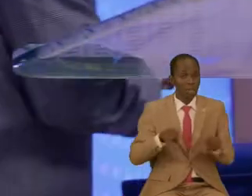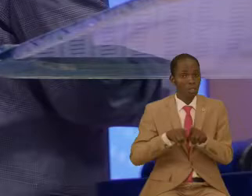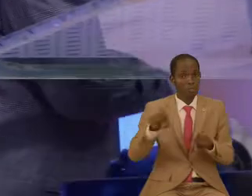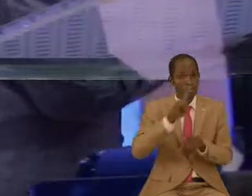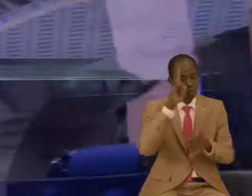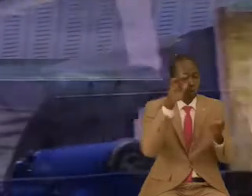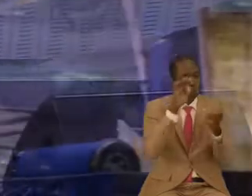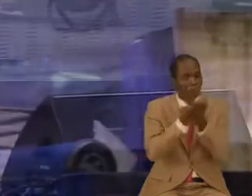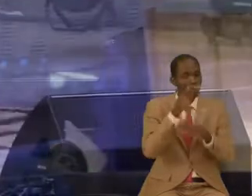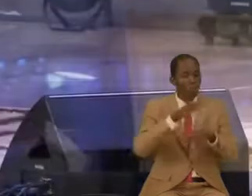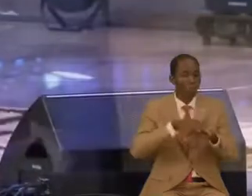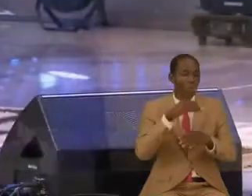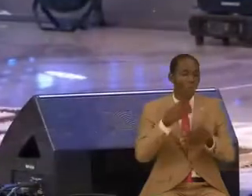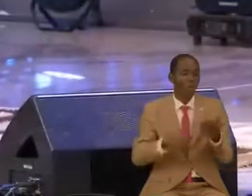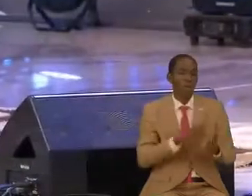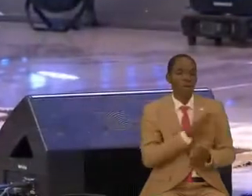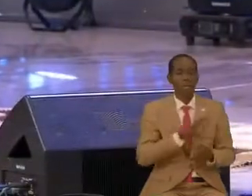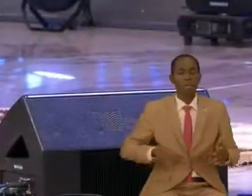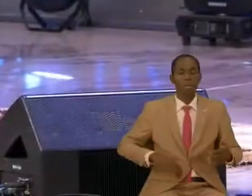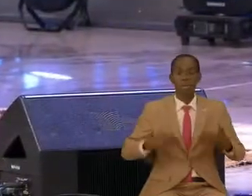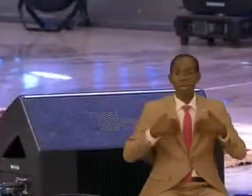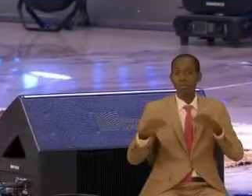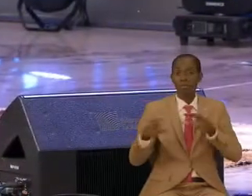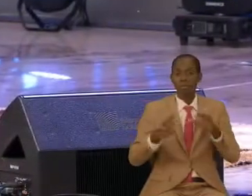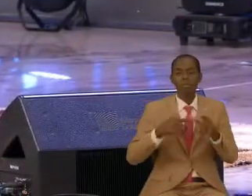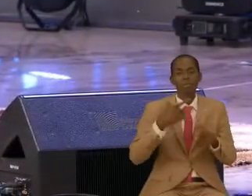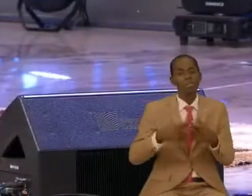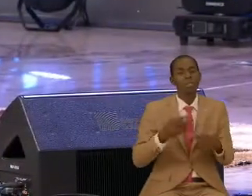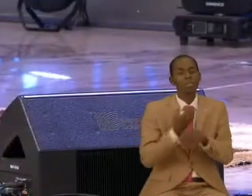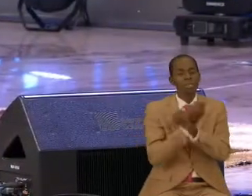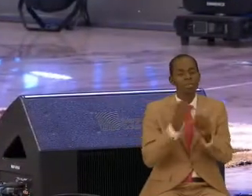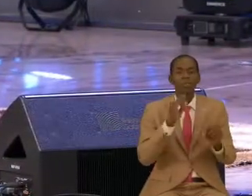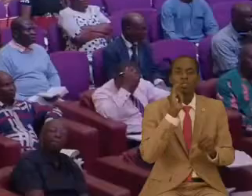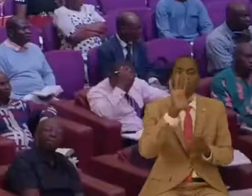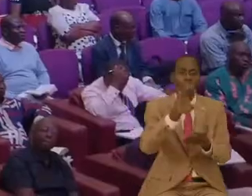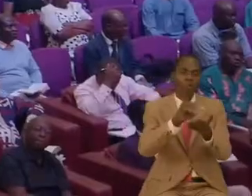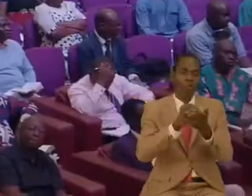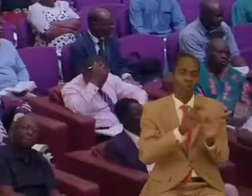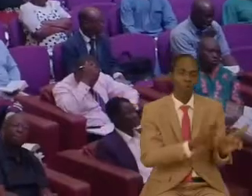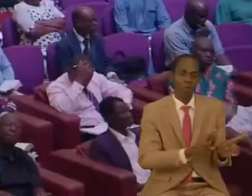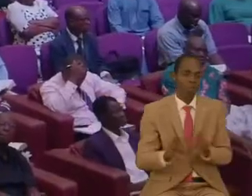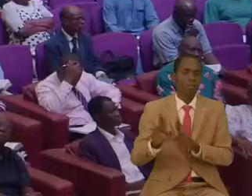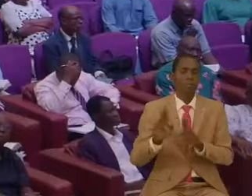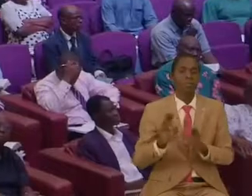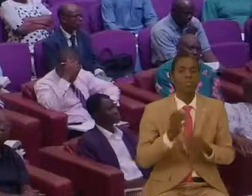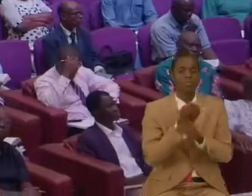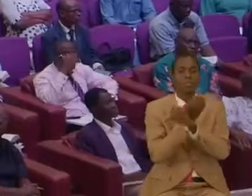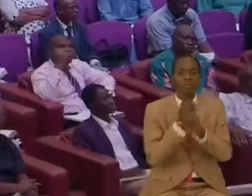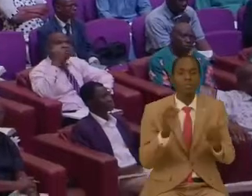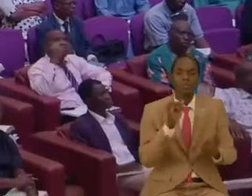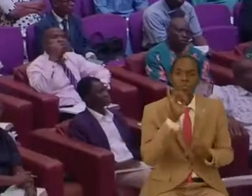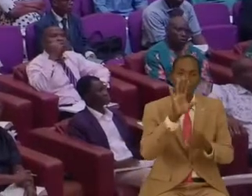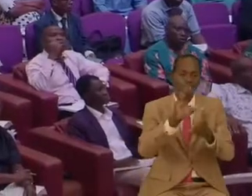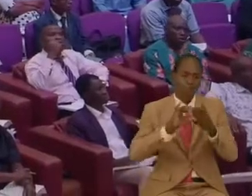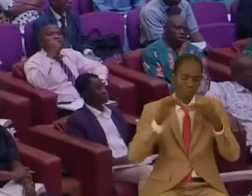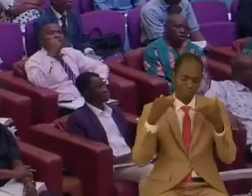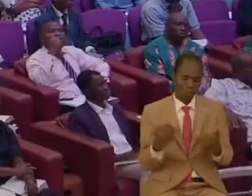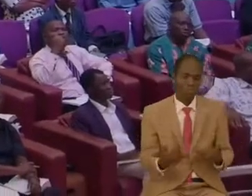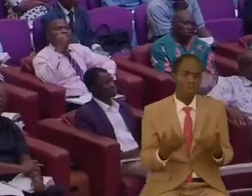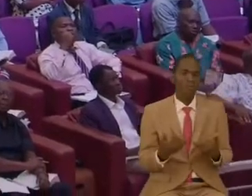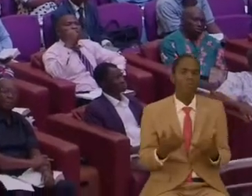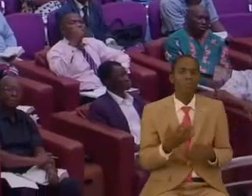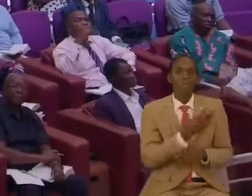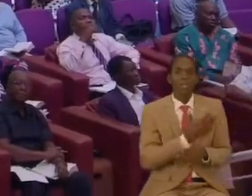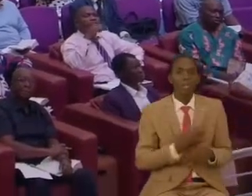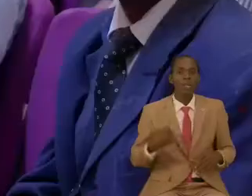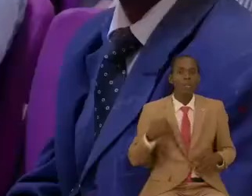Christ has done, salvation is yours already. I said salvation is just already. I